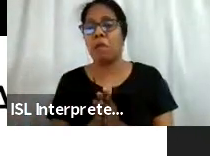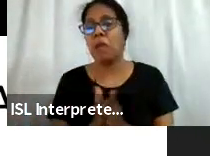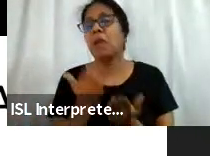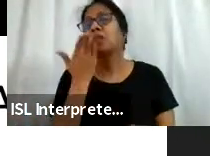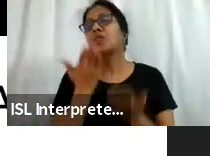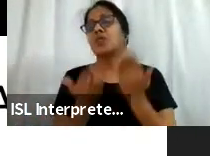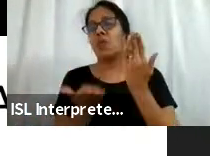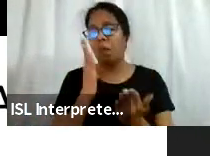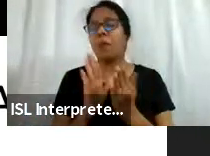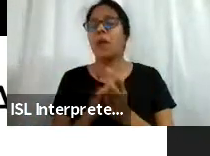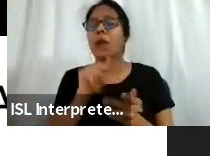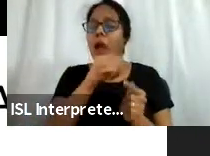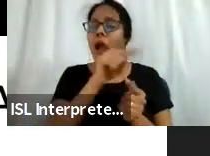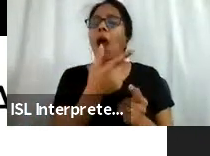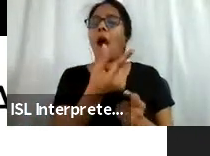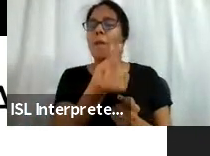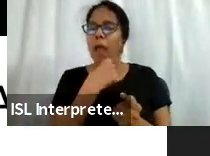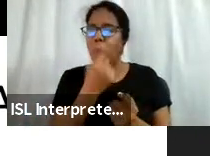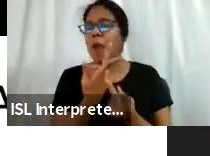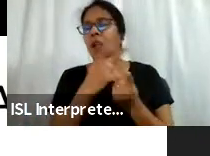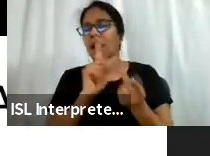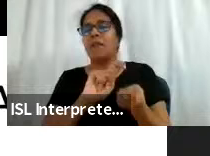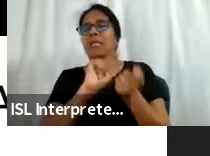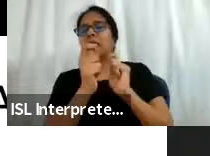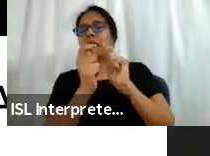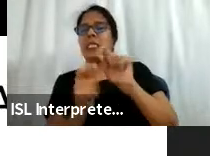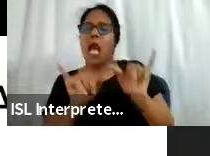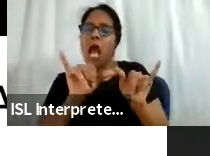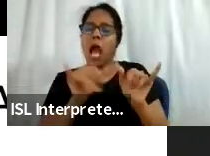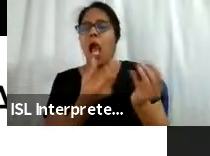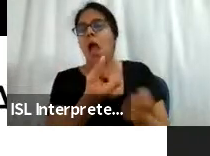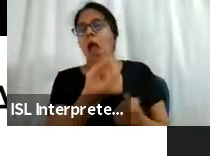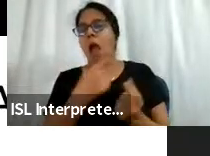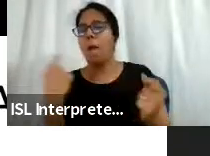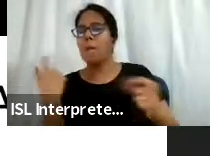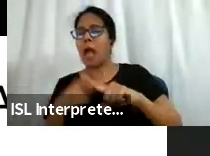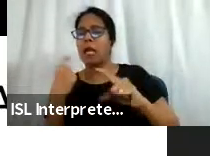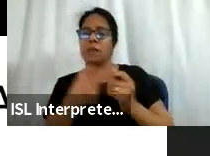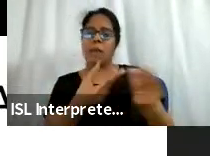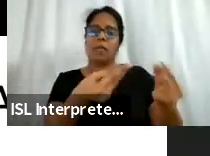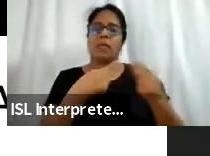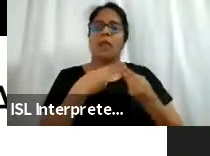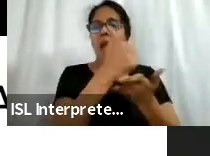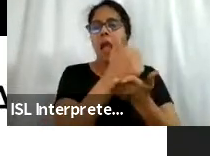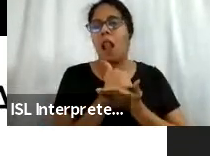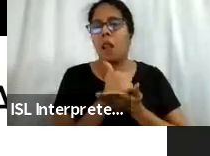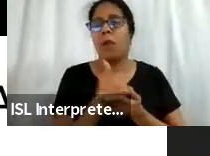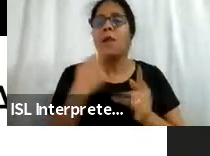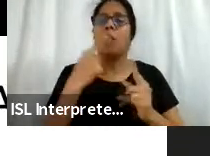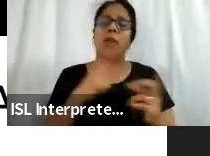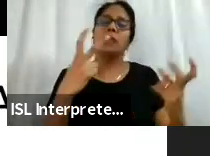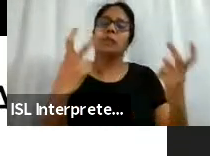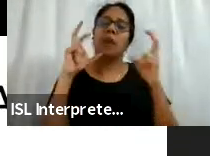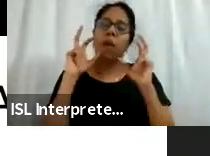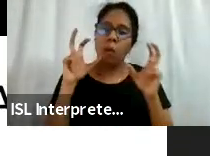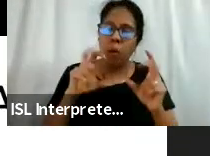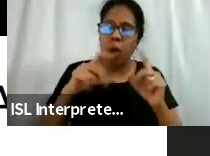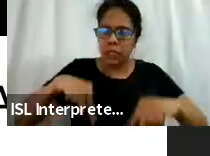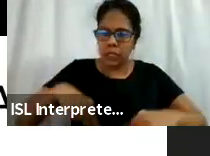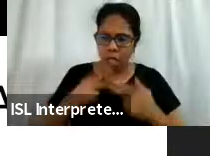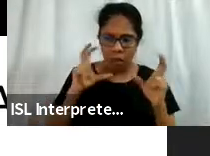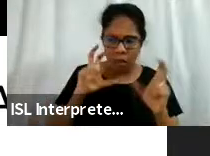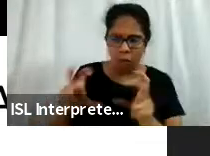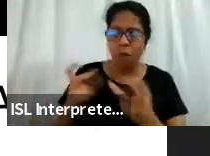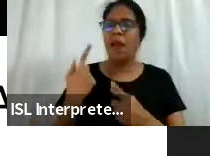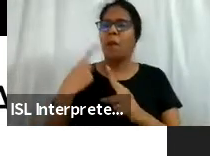to titrate your insulin or your glycemic drugs. So monitor these also. And avoid alcohol